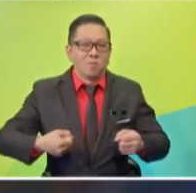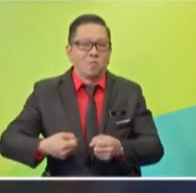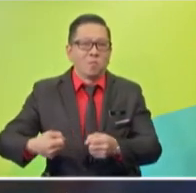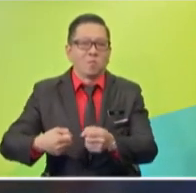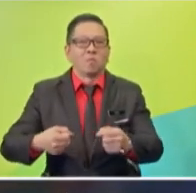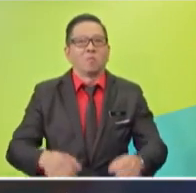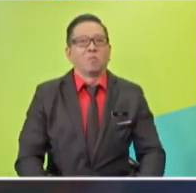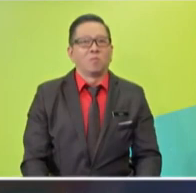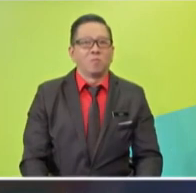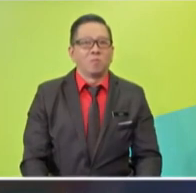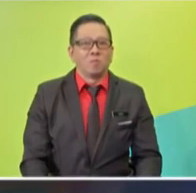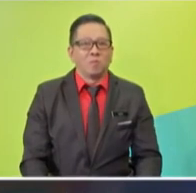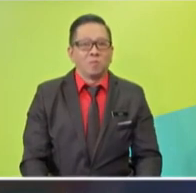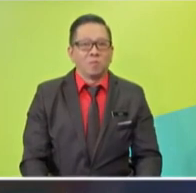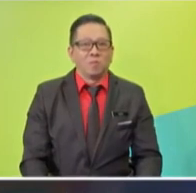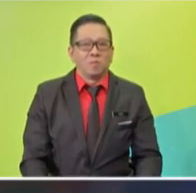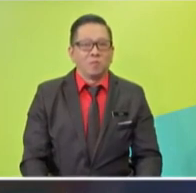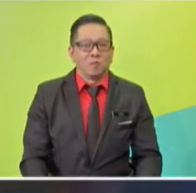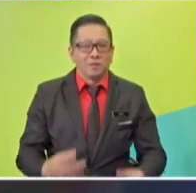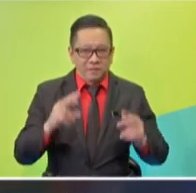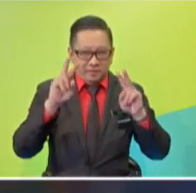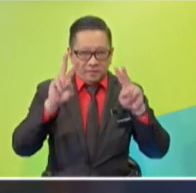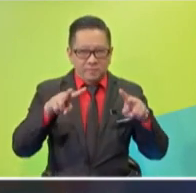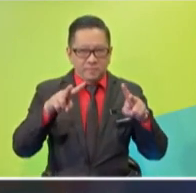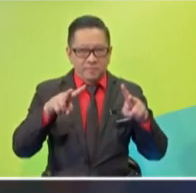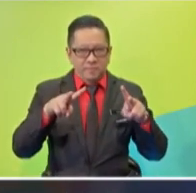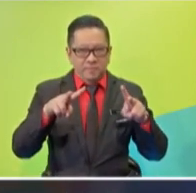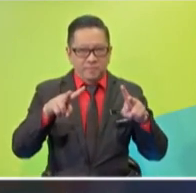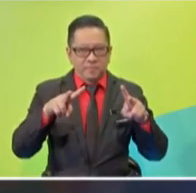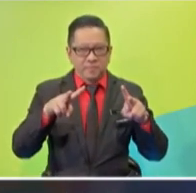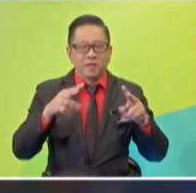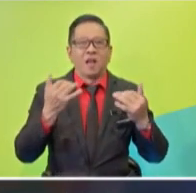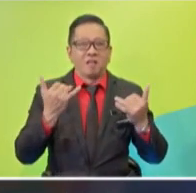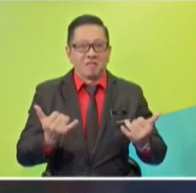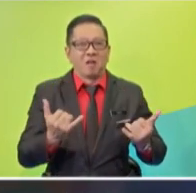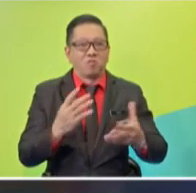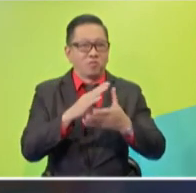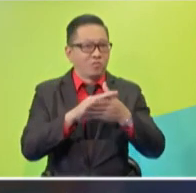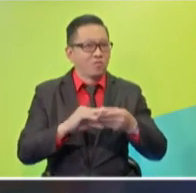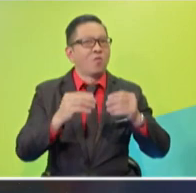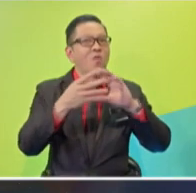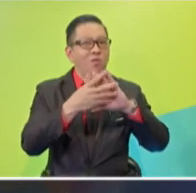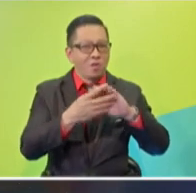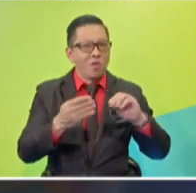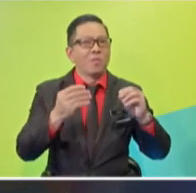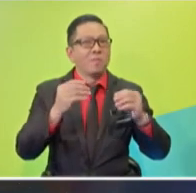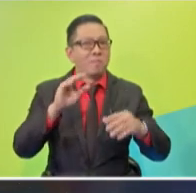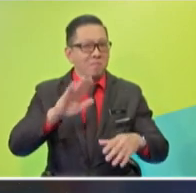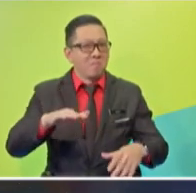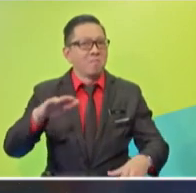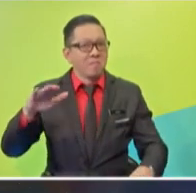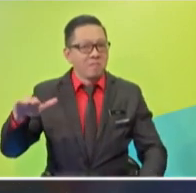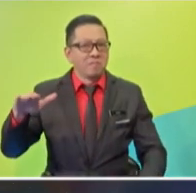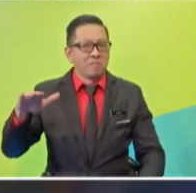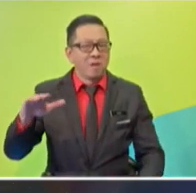Right. No wonder. Okay. All right, so let's see whether our pupils can do it or not. All right. All right. Okay. Let's are you guys them,